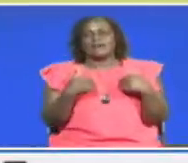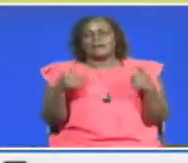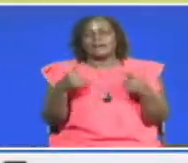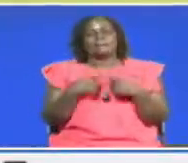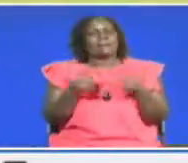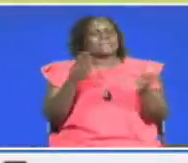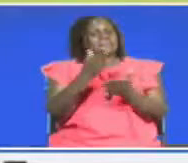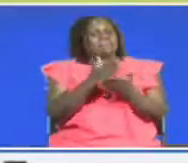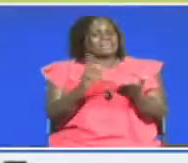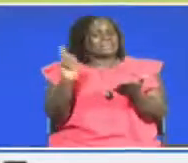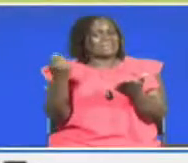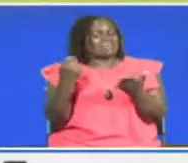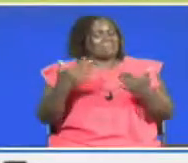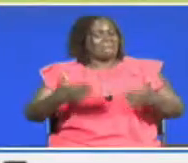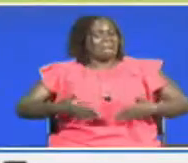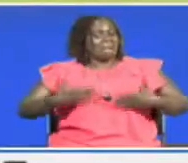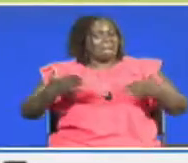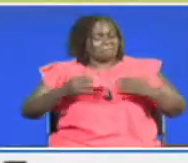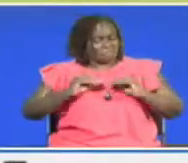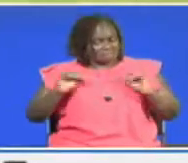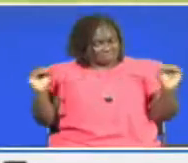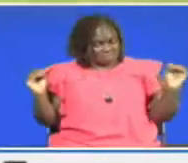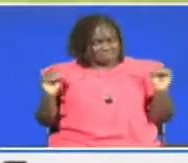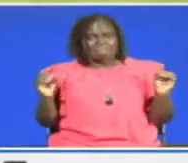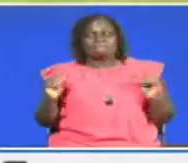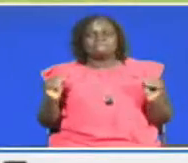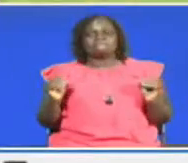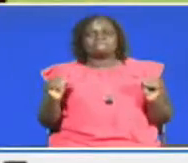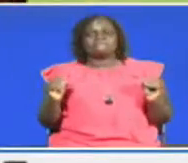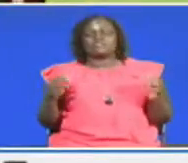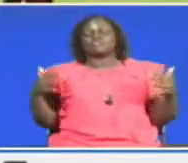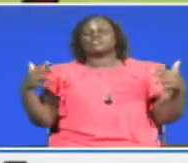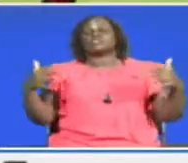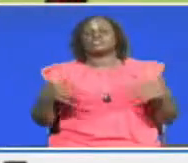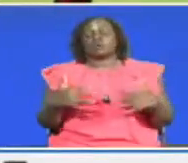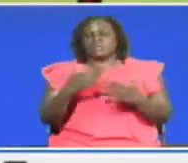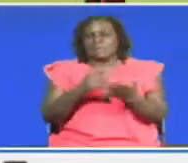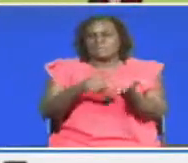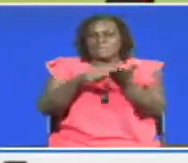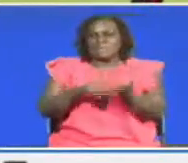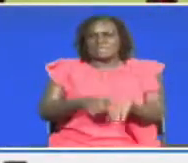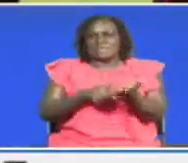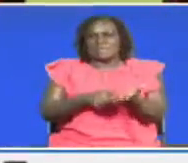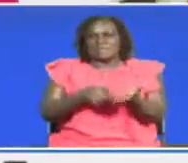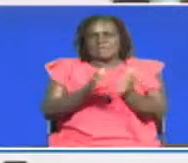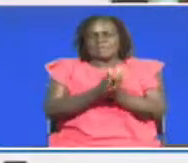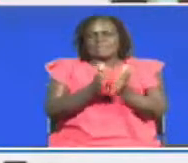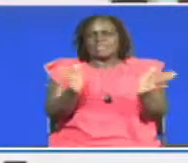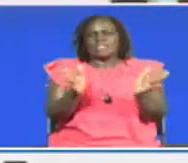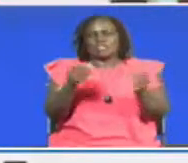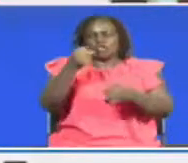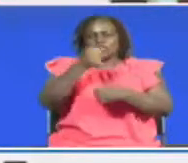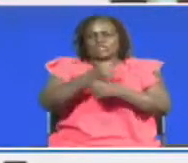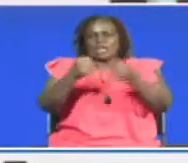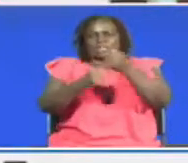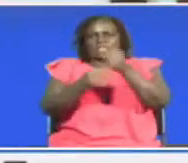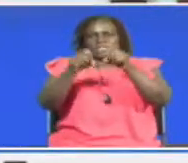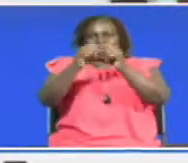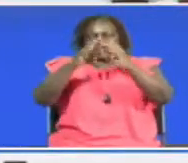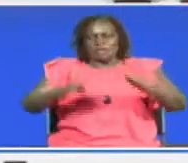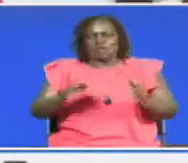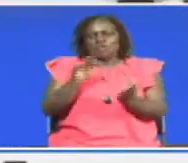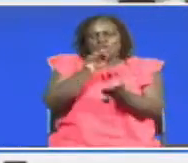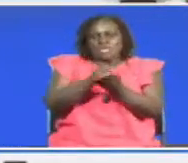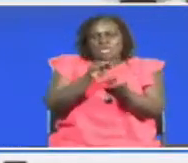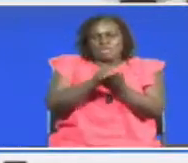However, a section of Kenyans on social media were bemused by the major changes, some insisting that the general structure of the State House should be